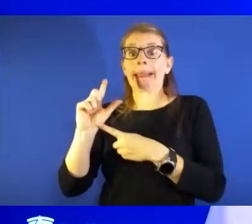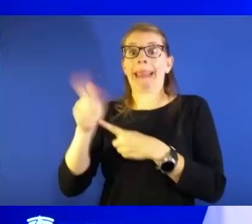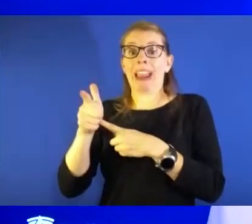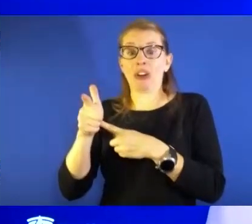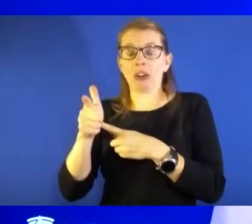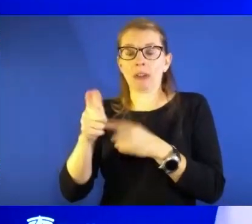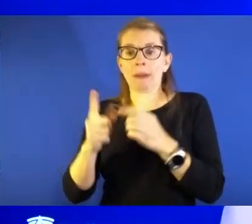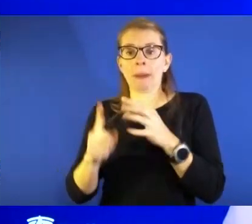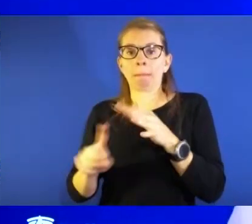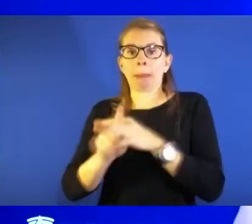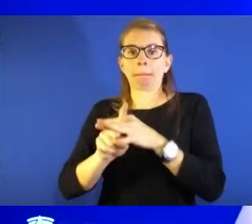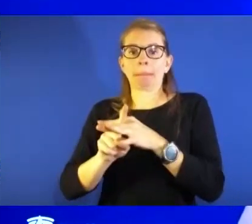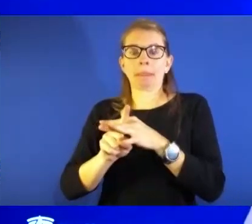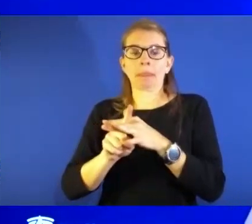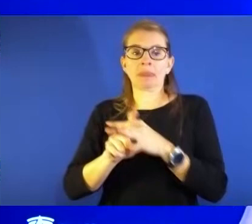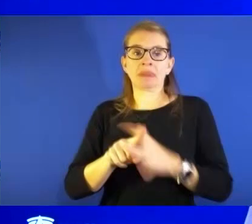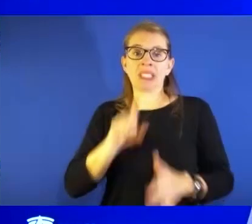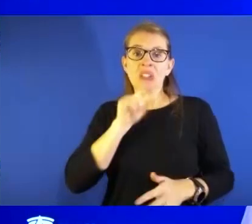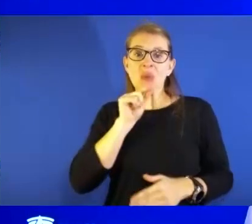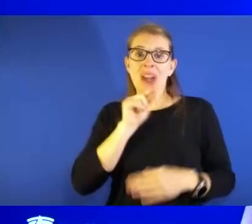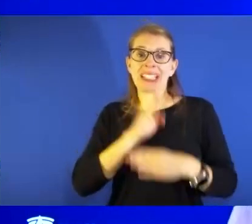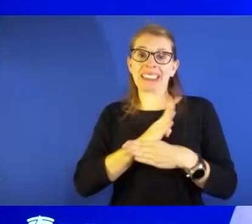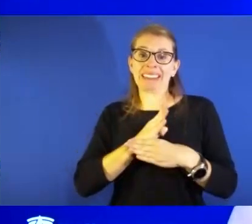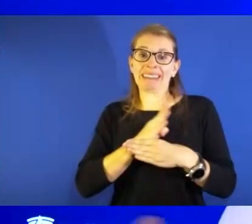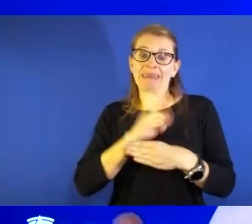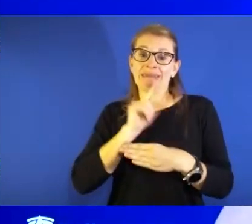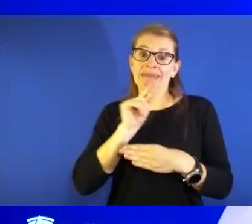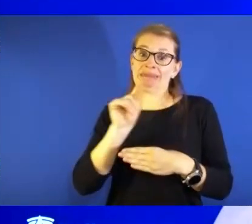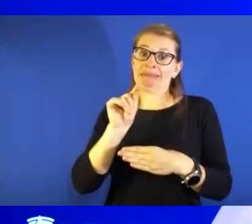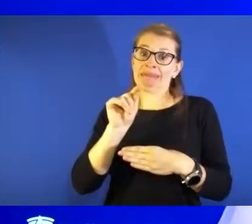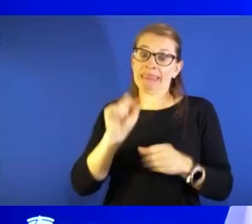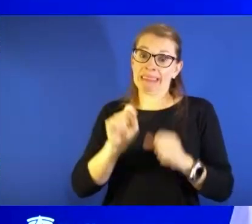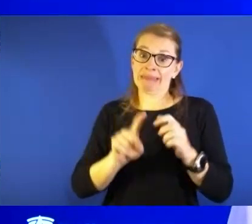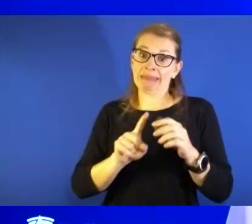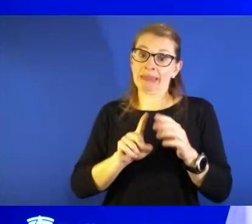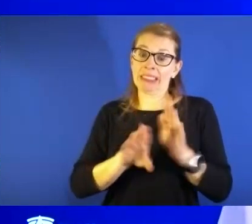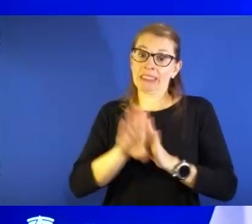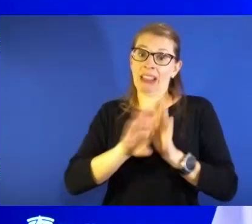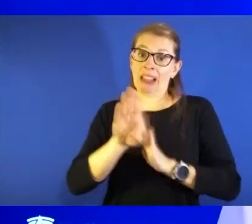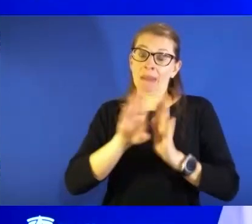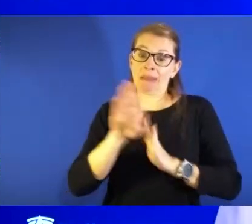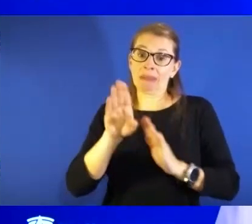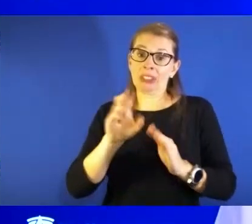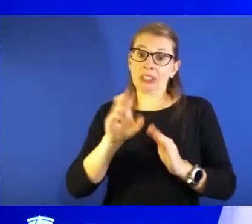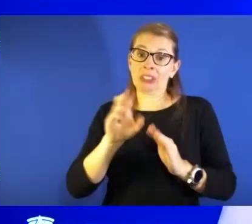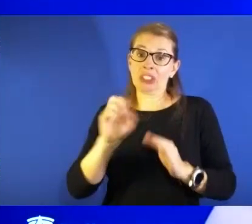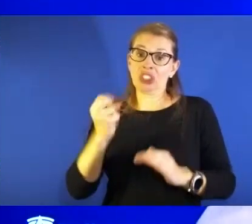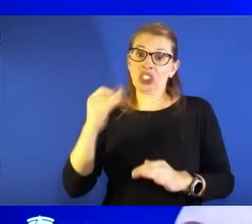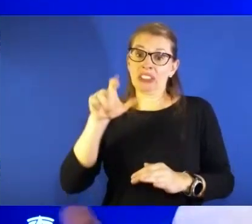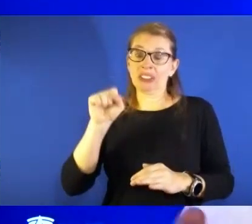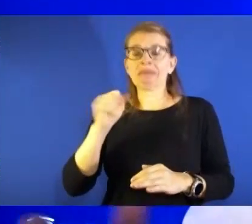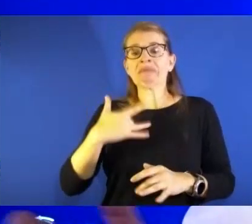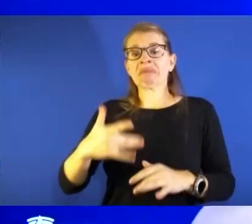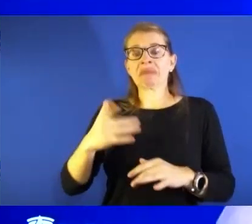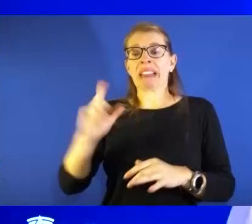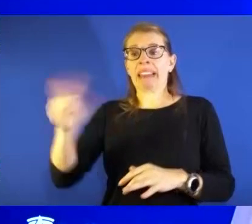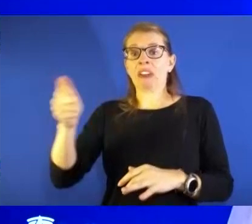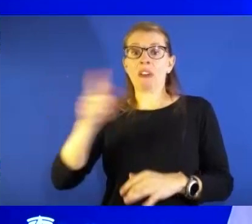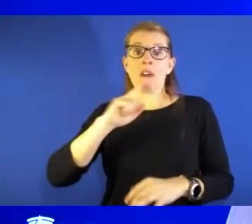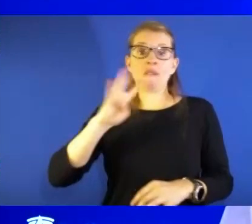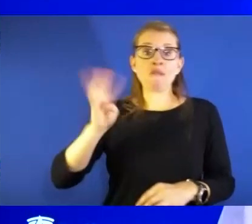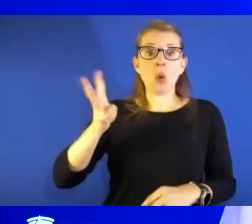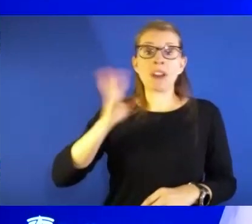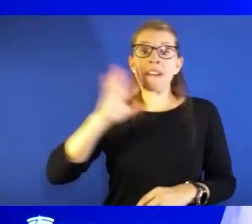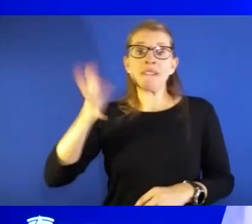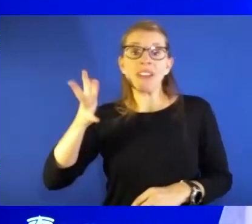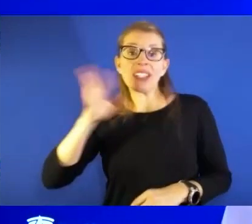people as early as their mid-20s can get shingles, but generally it's much, much later after that. The 40s, 50s, 60s, and on, where